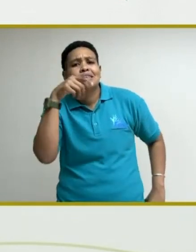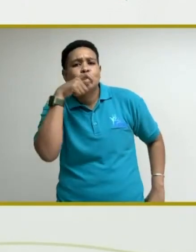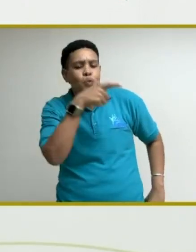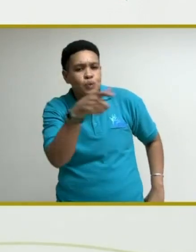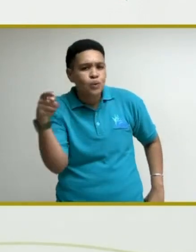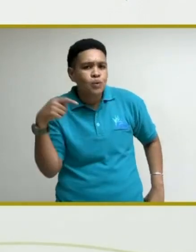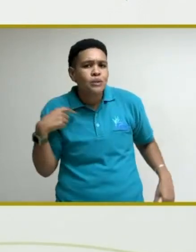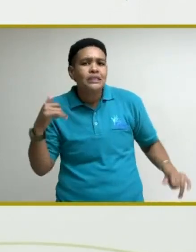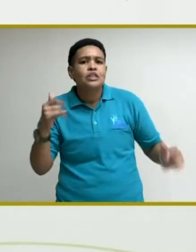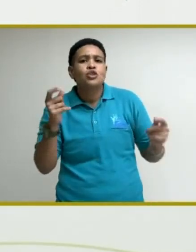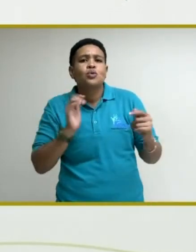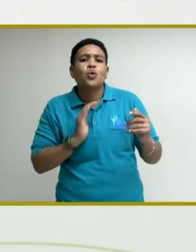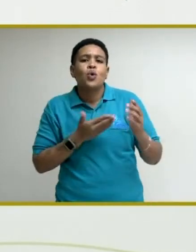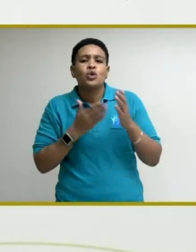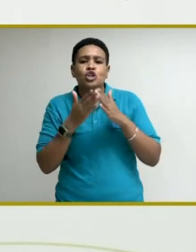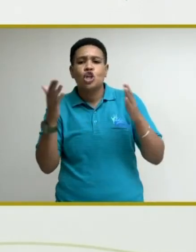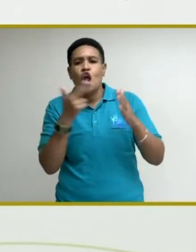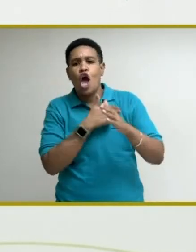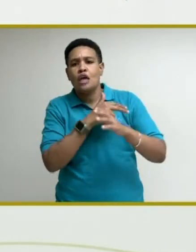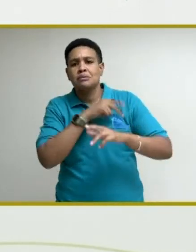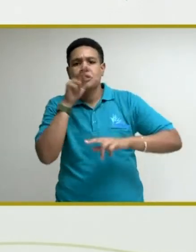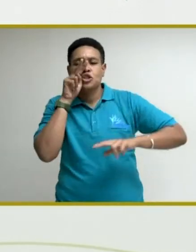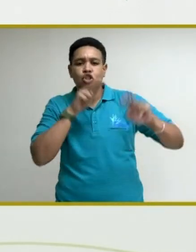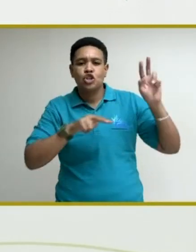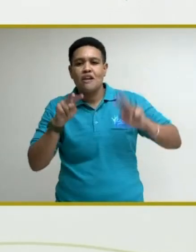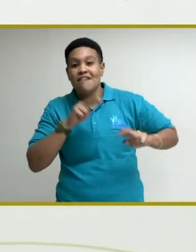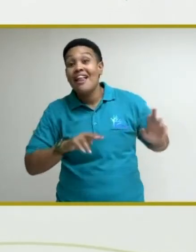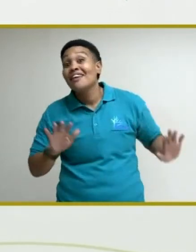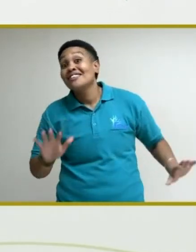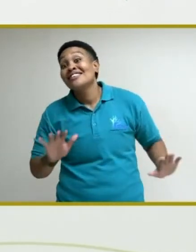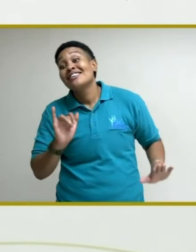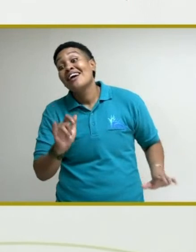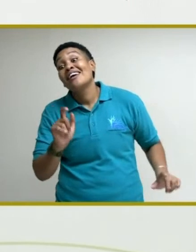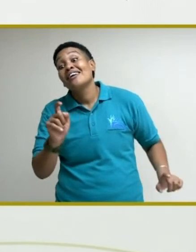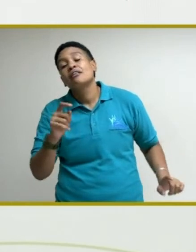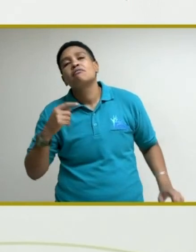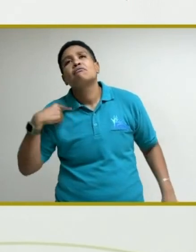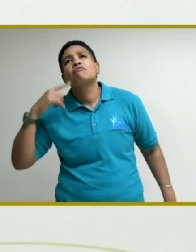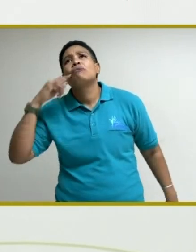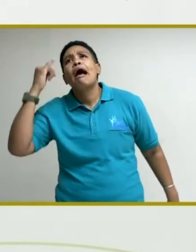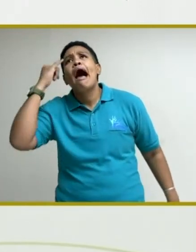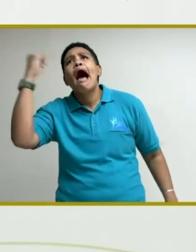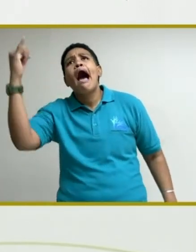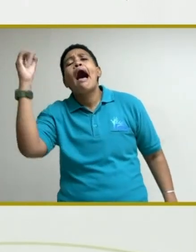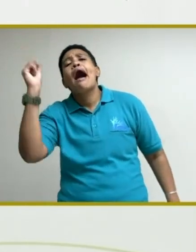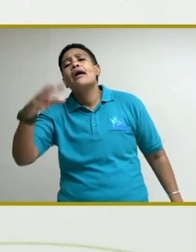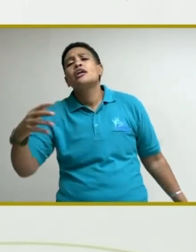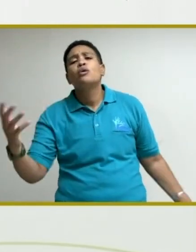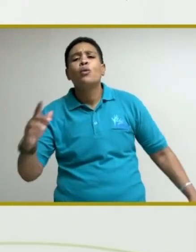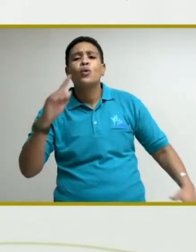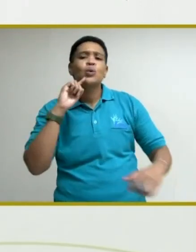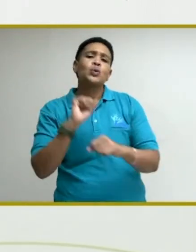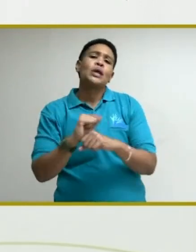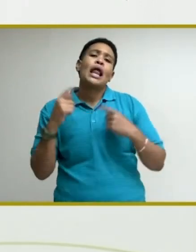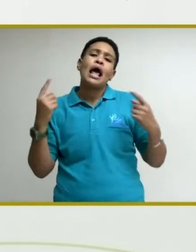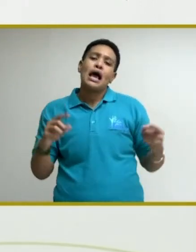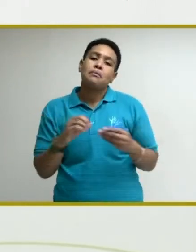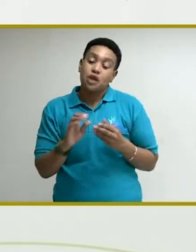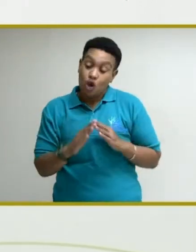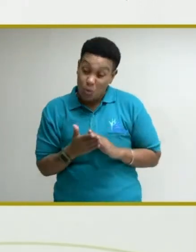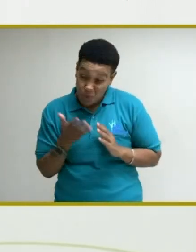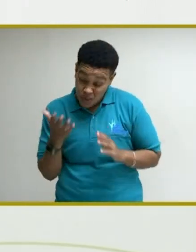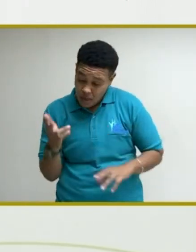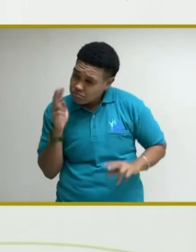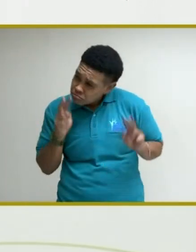We're still doing our general hospital surveillance, and that gives us an idea of what is happening in the communities,